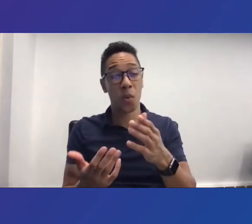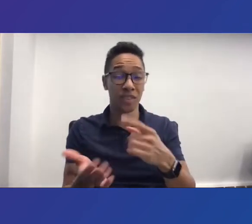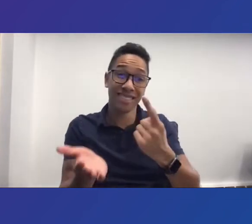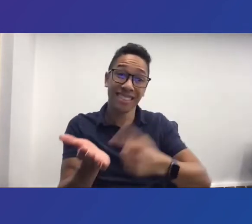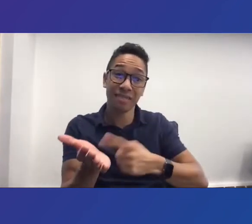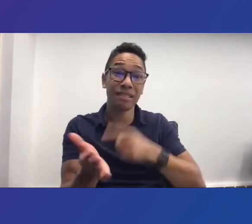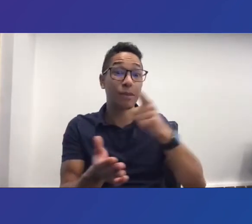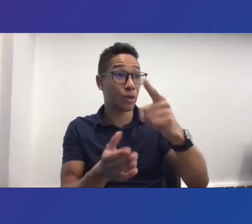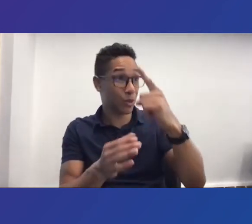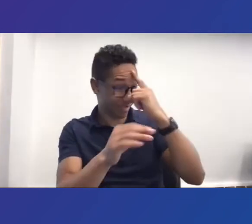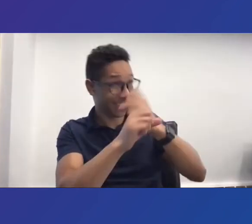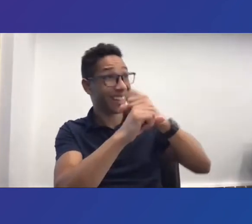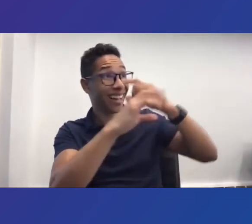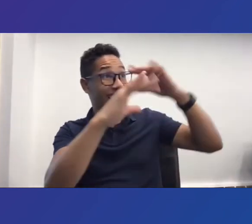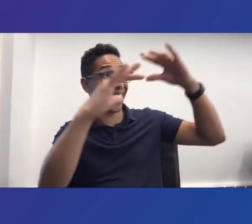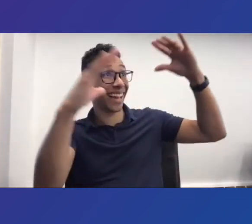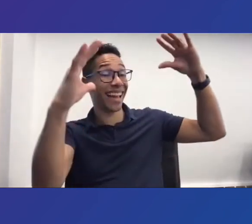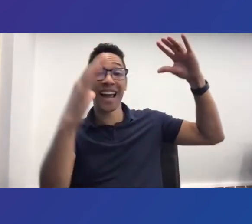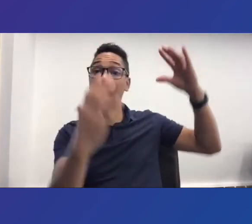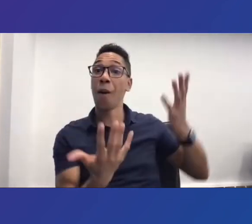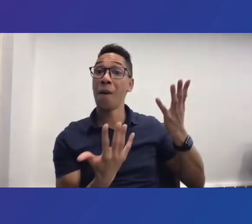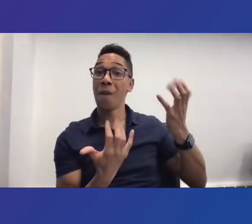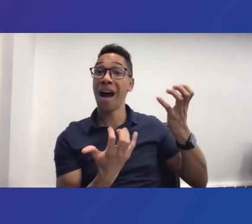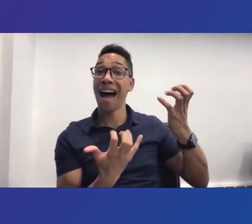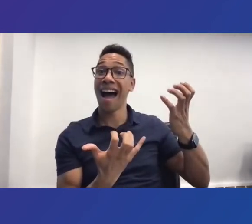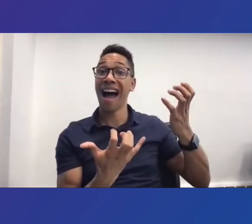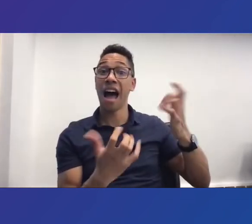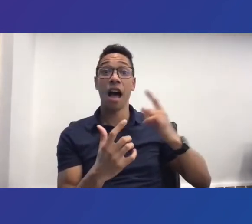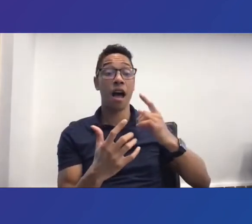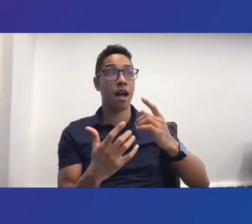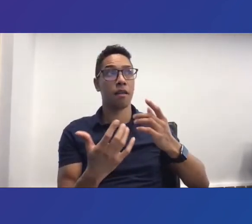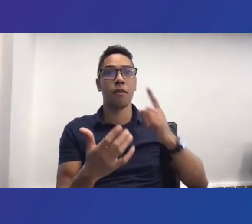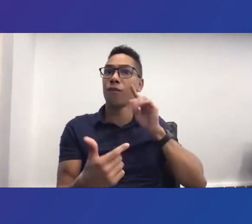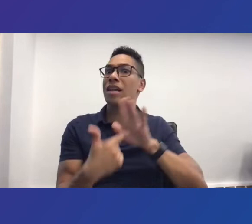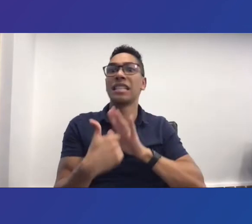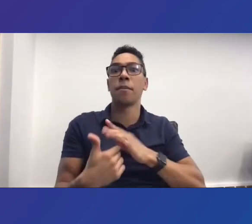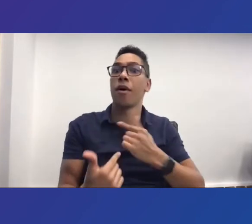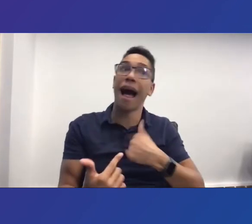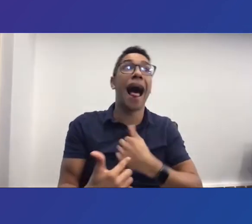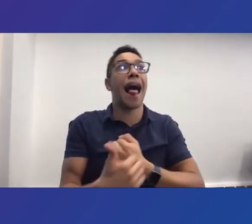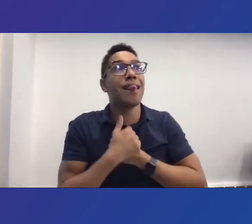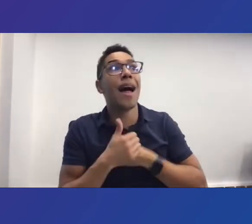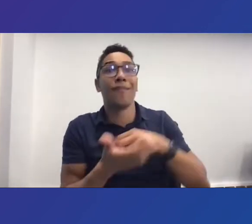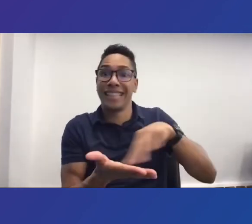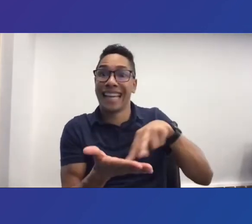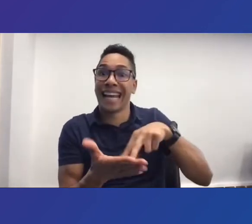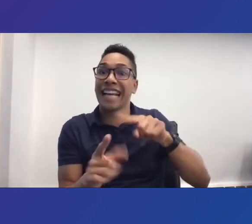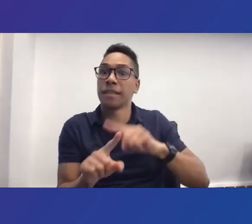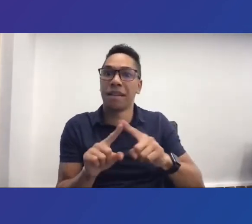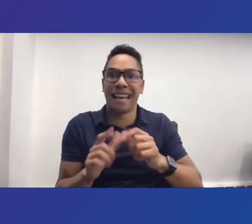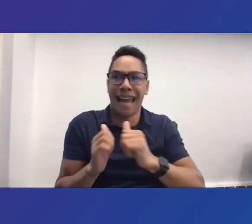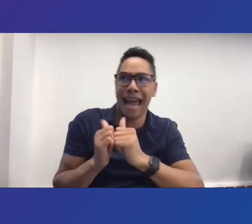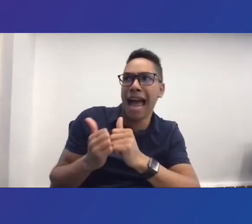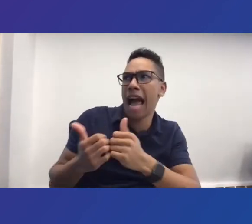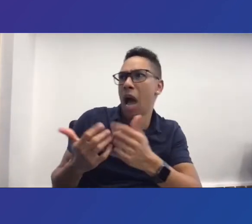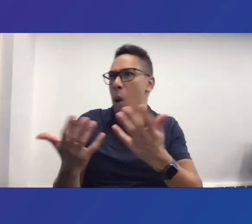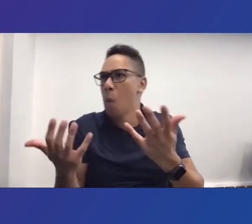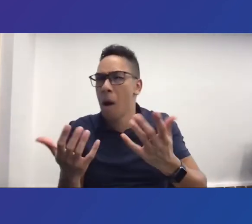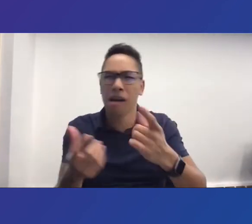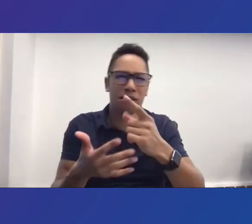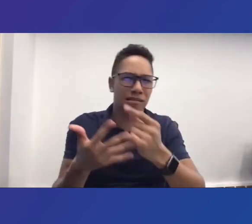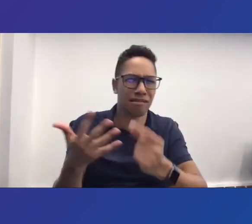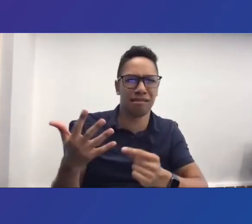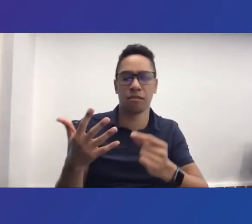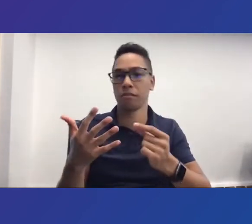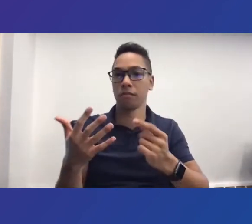well, I love dance, and I feel like still I have this passion to do this thing, but I don't know where to go. So I was like, okay, I'm gonna have to go to college for it